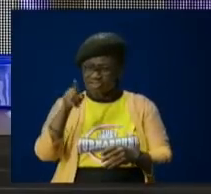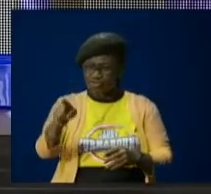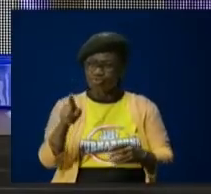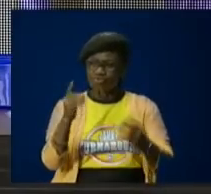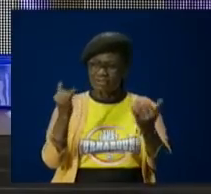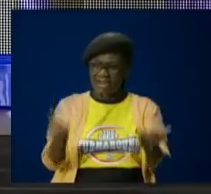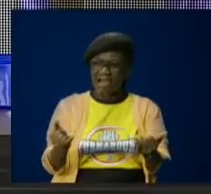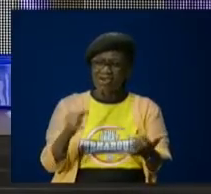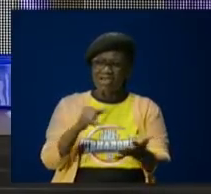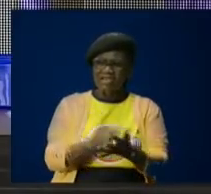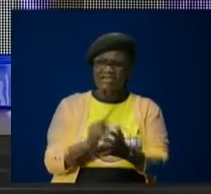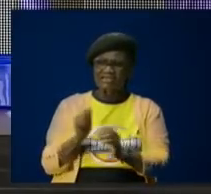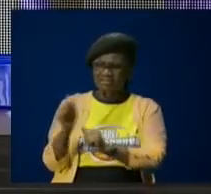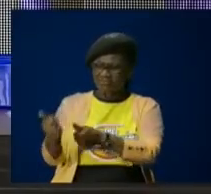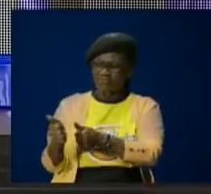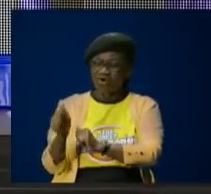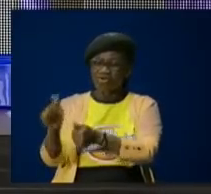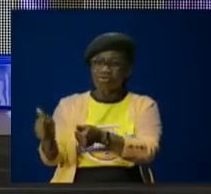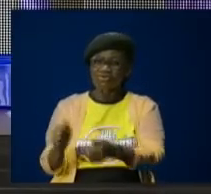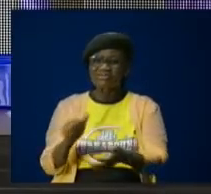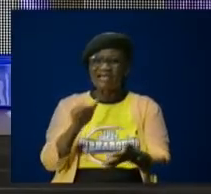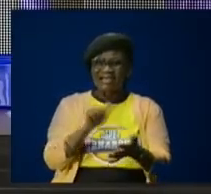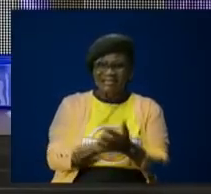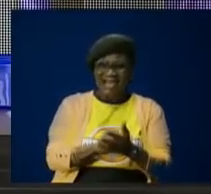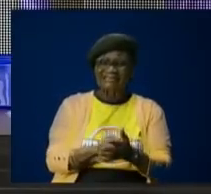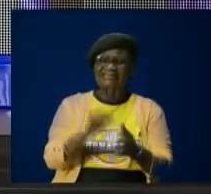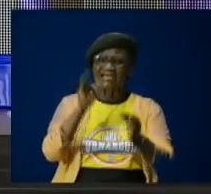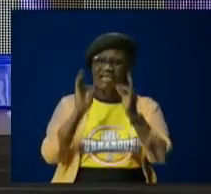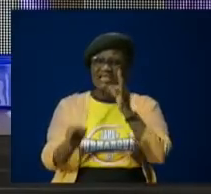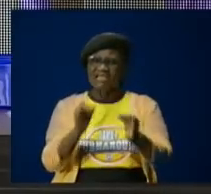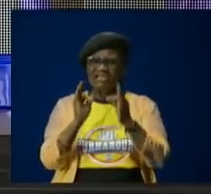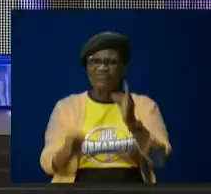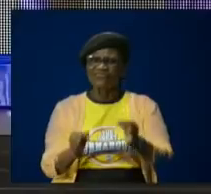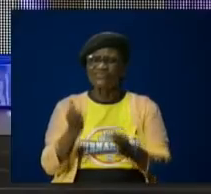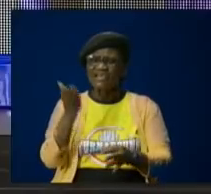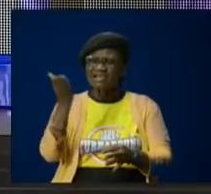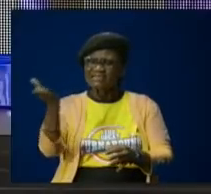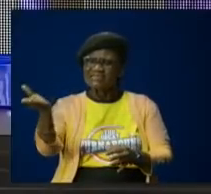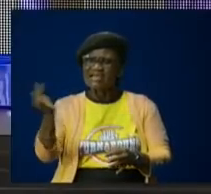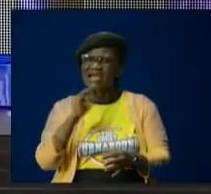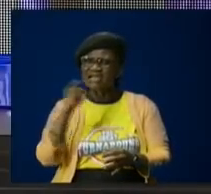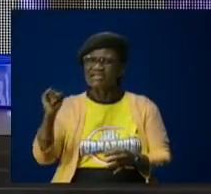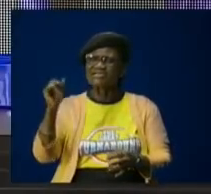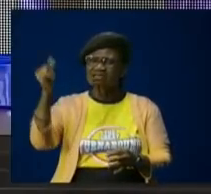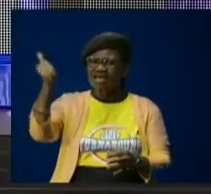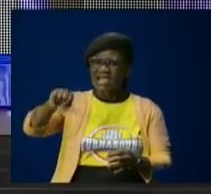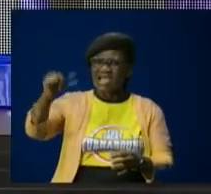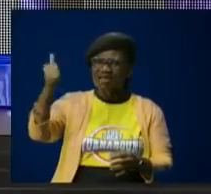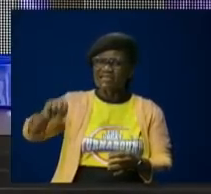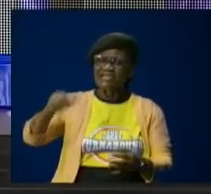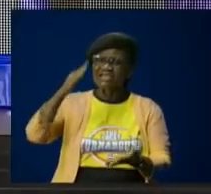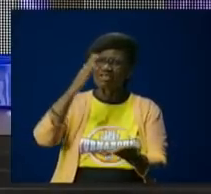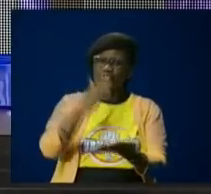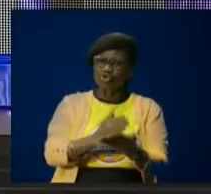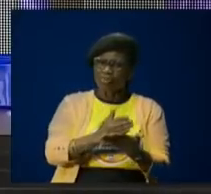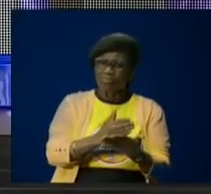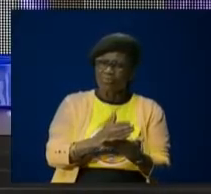it follows that if there is any storm